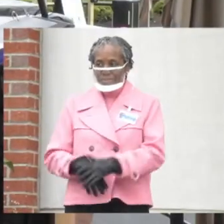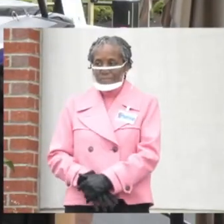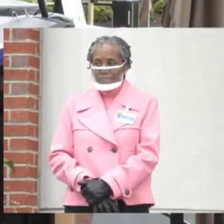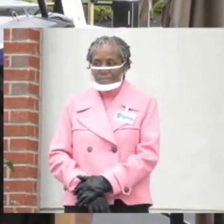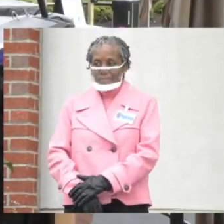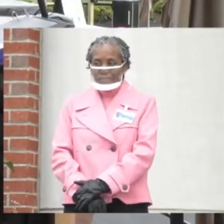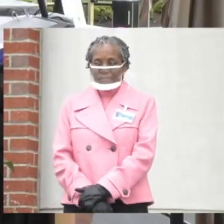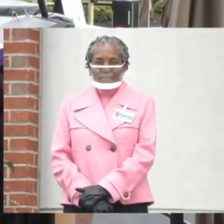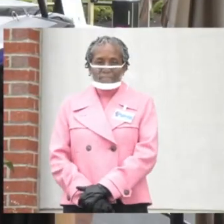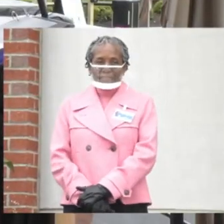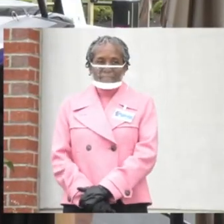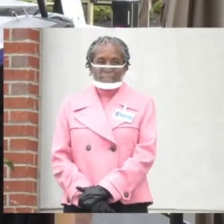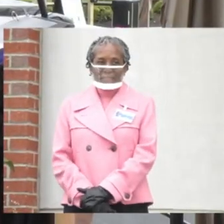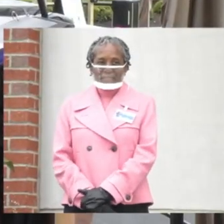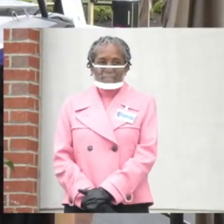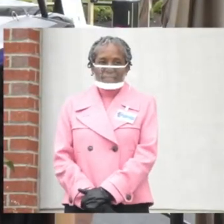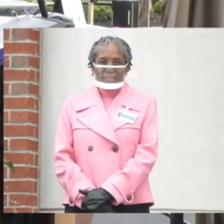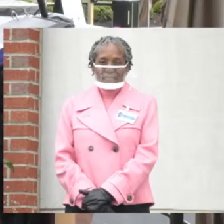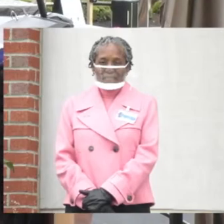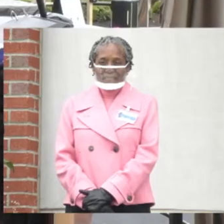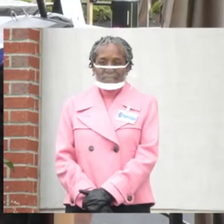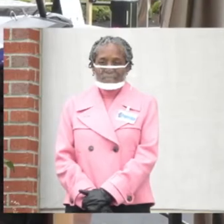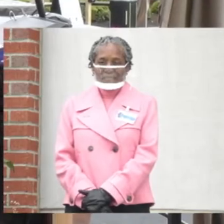Woo-hoo! That's my baby!